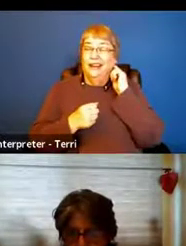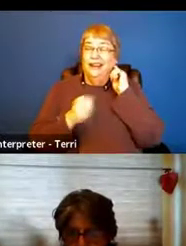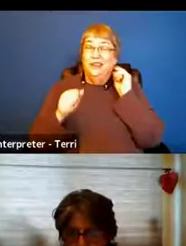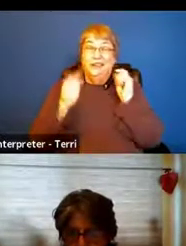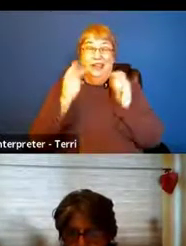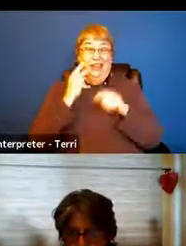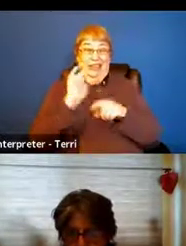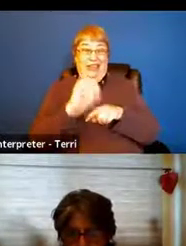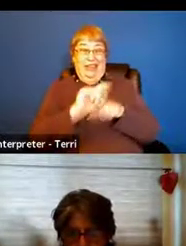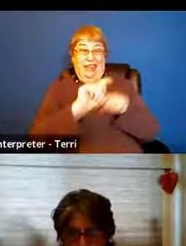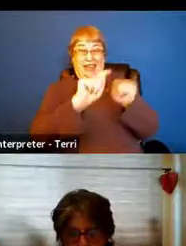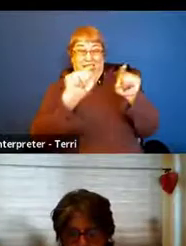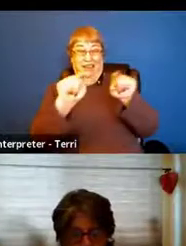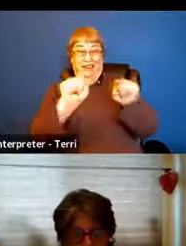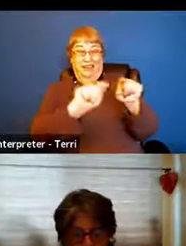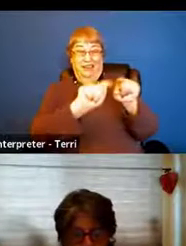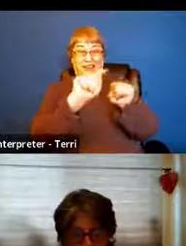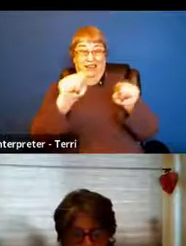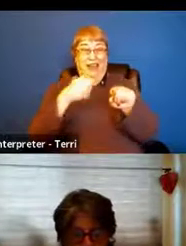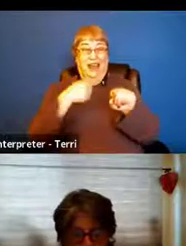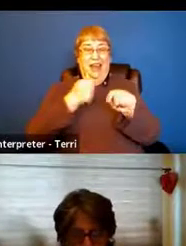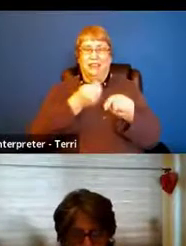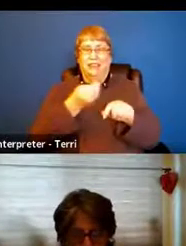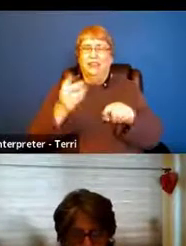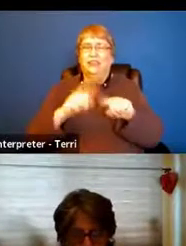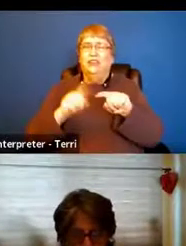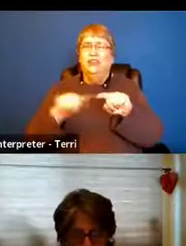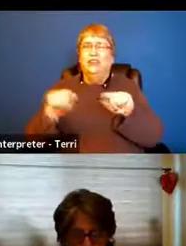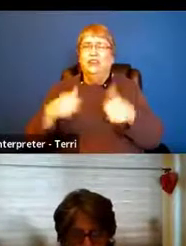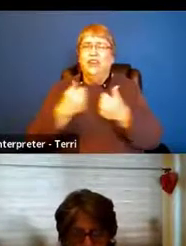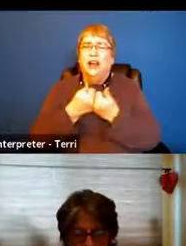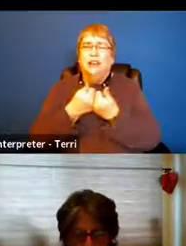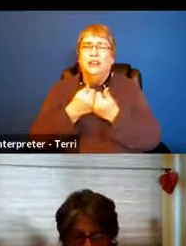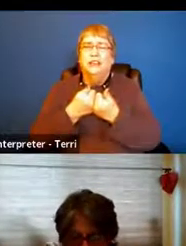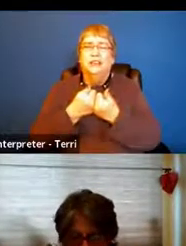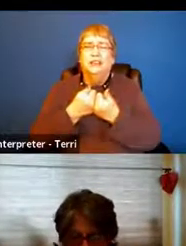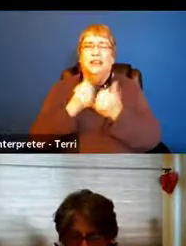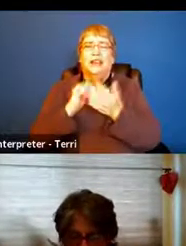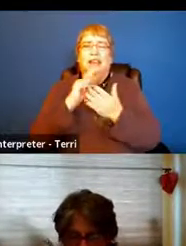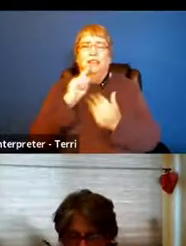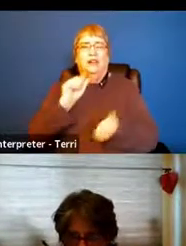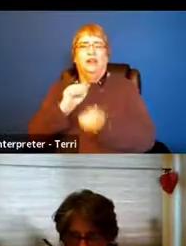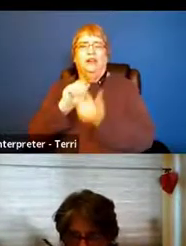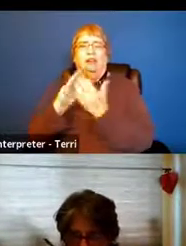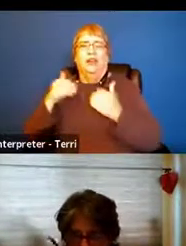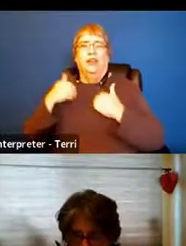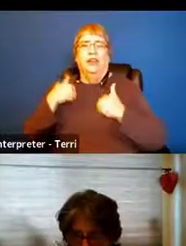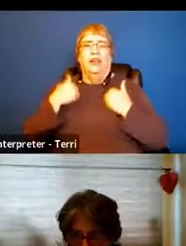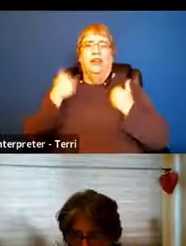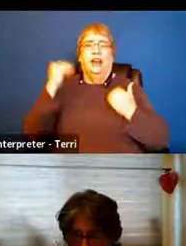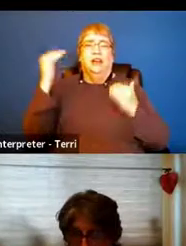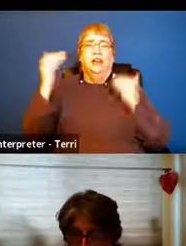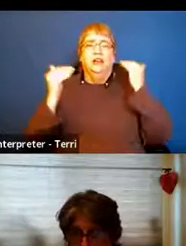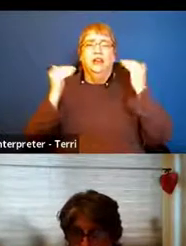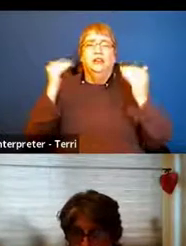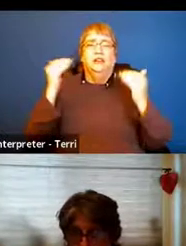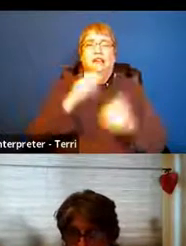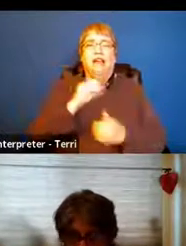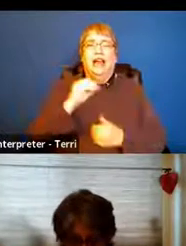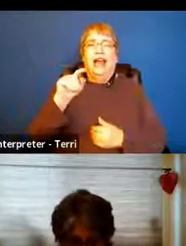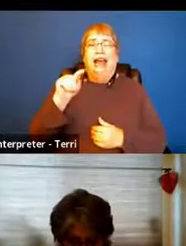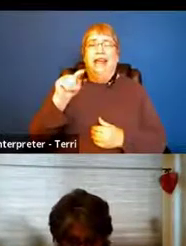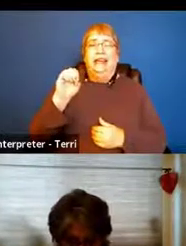see here, we've identified a number of challenges that are facing young adults and teens right now, as well as the rest of